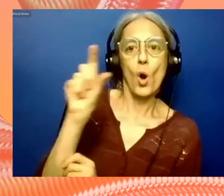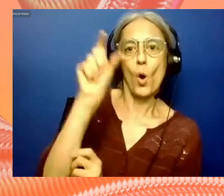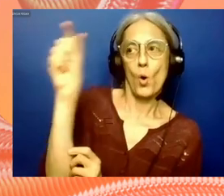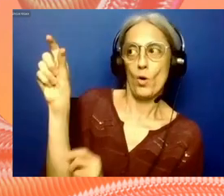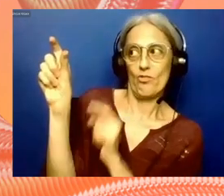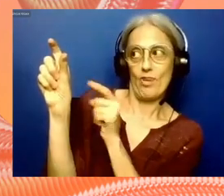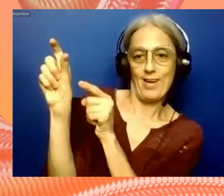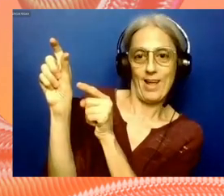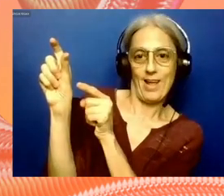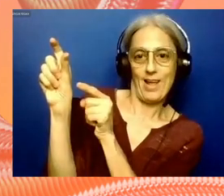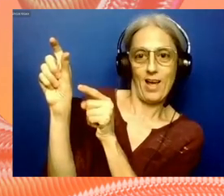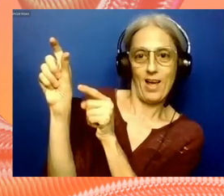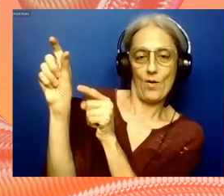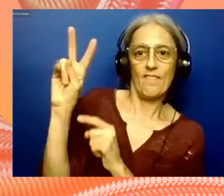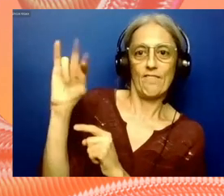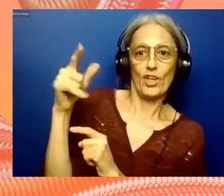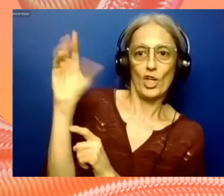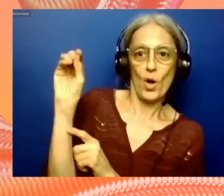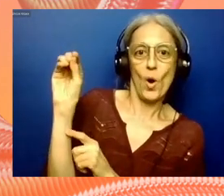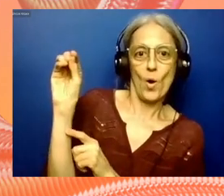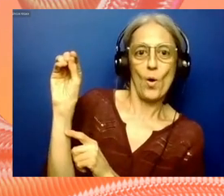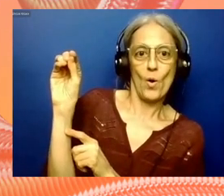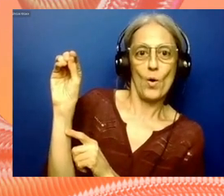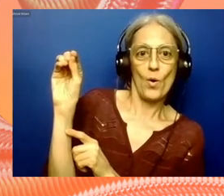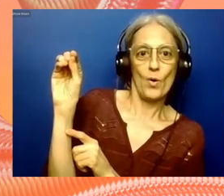How cute.